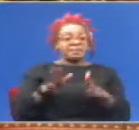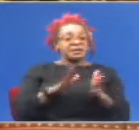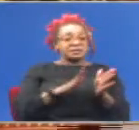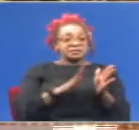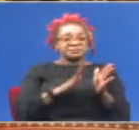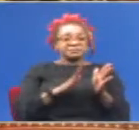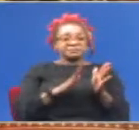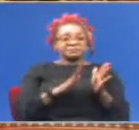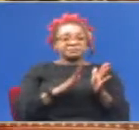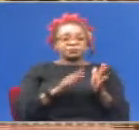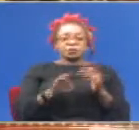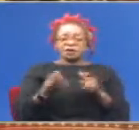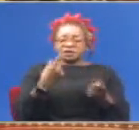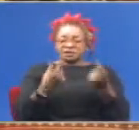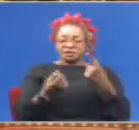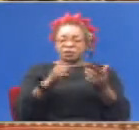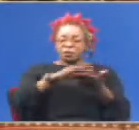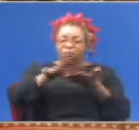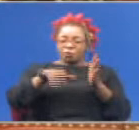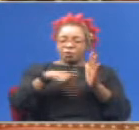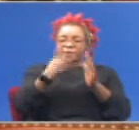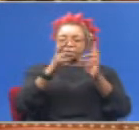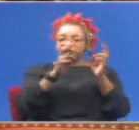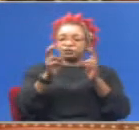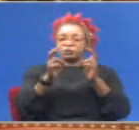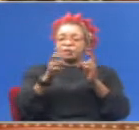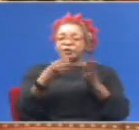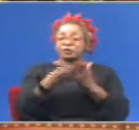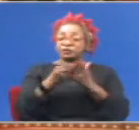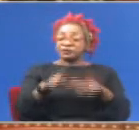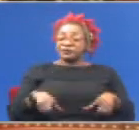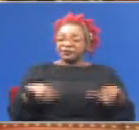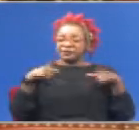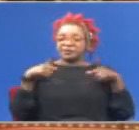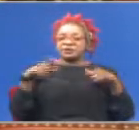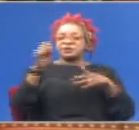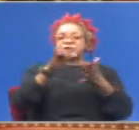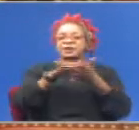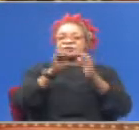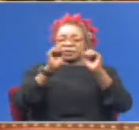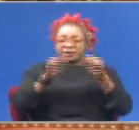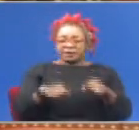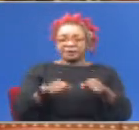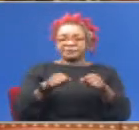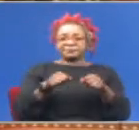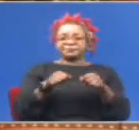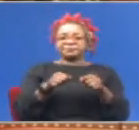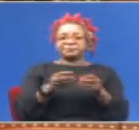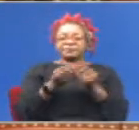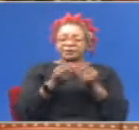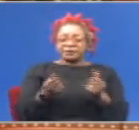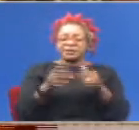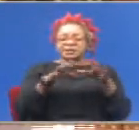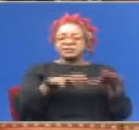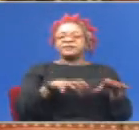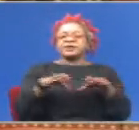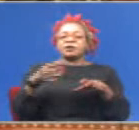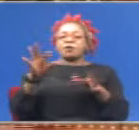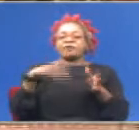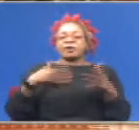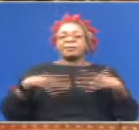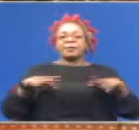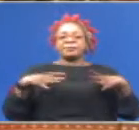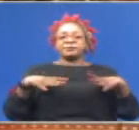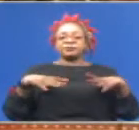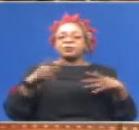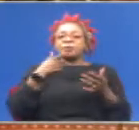we will raise this issue of the cost of living so that we can be able to alleviate the suffering of our people. You have